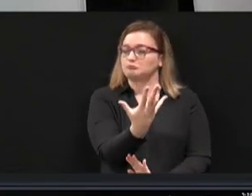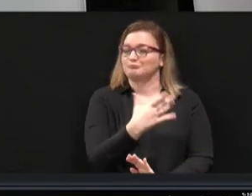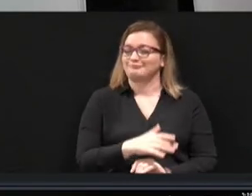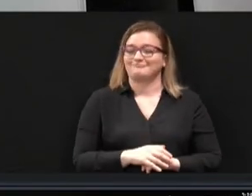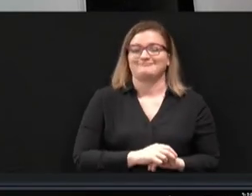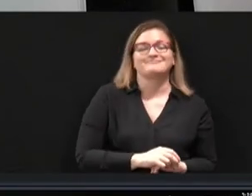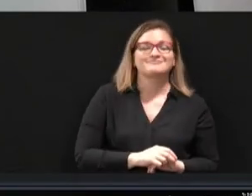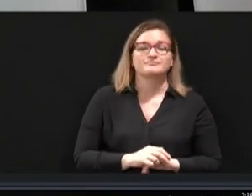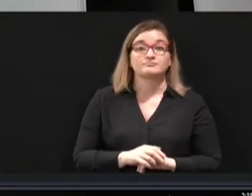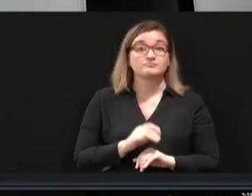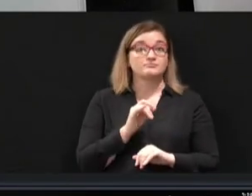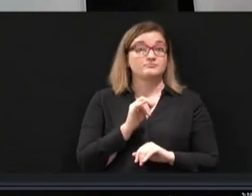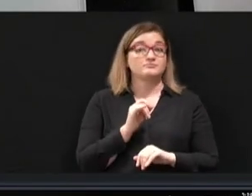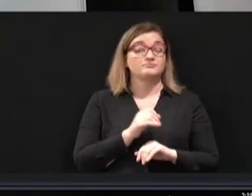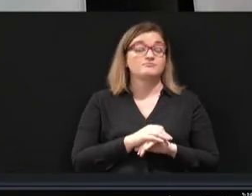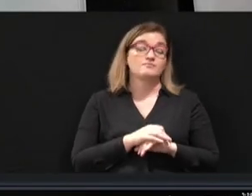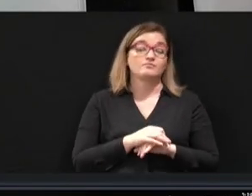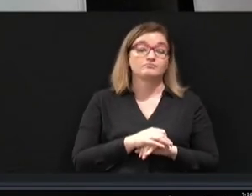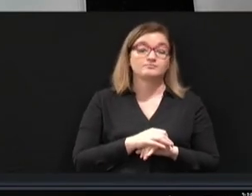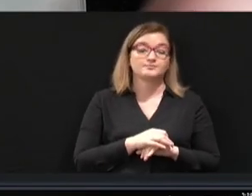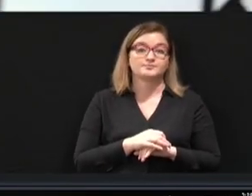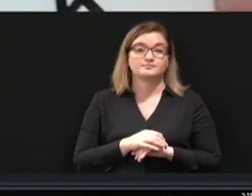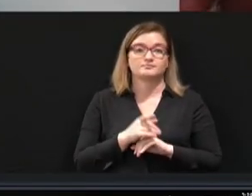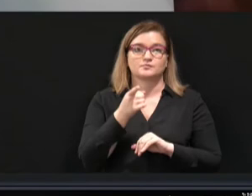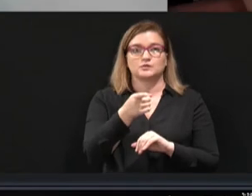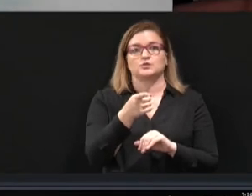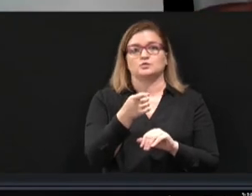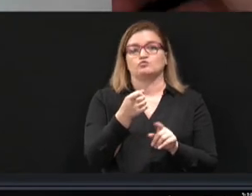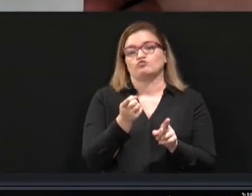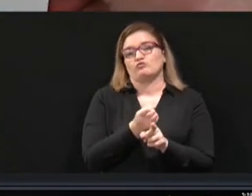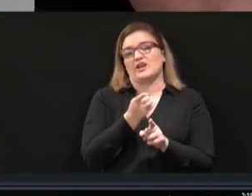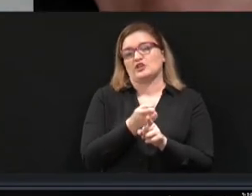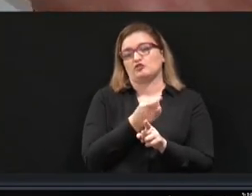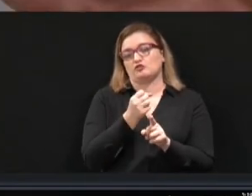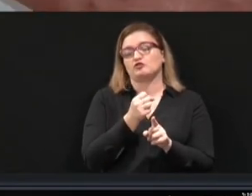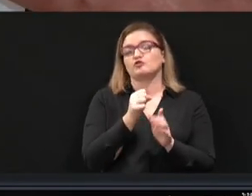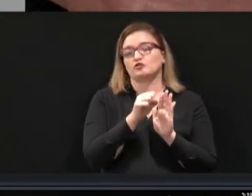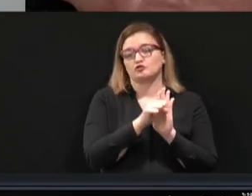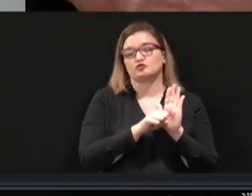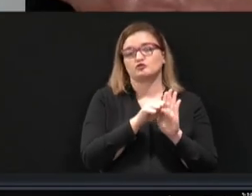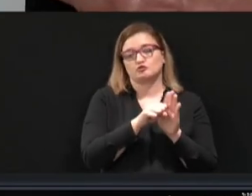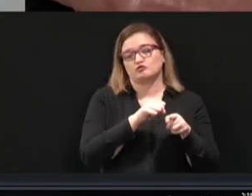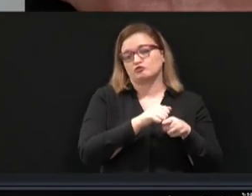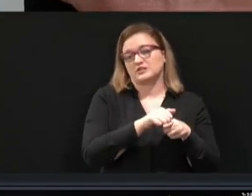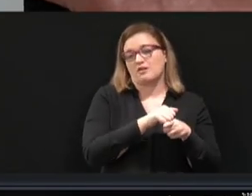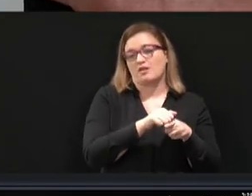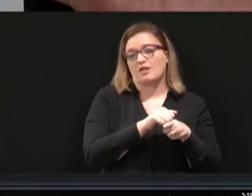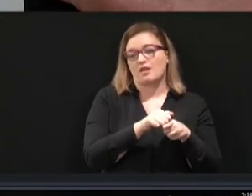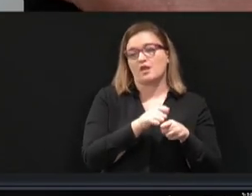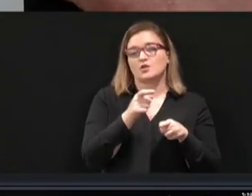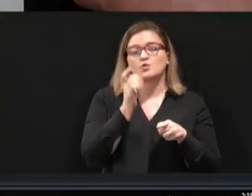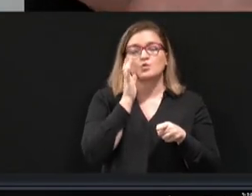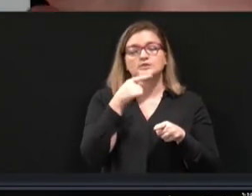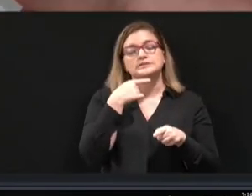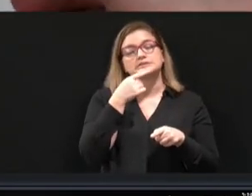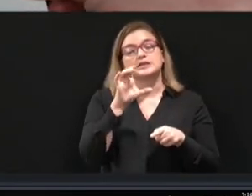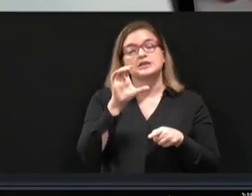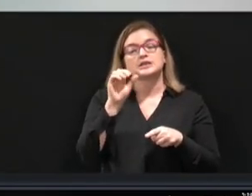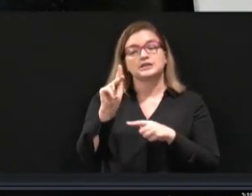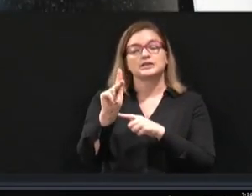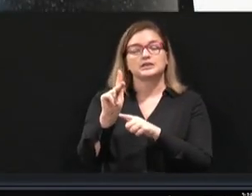if you were doing the regular drill, you would just say, the students would just say